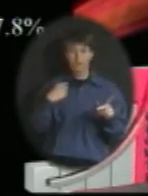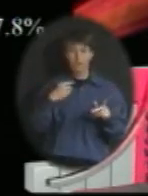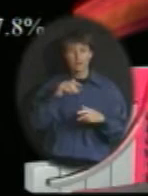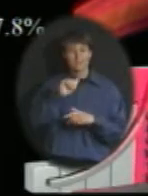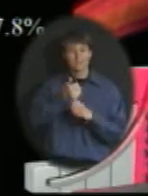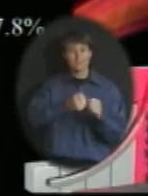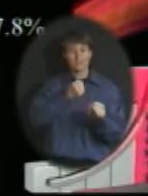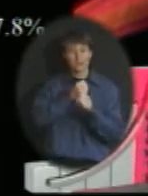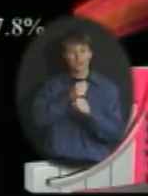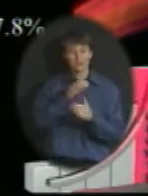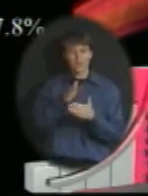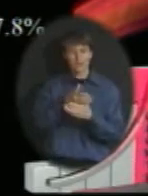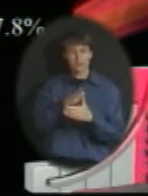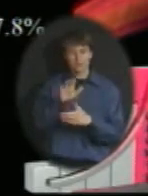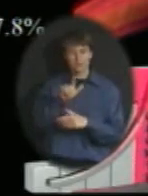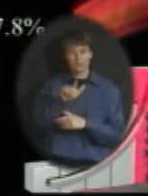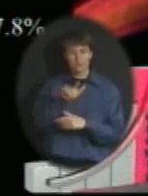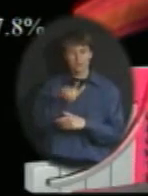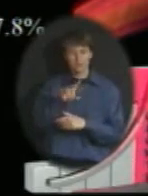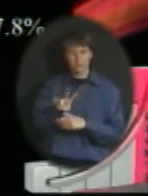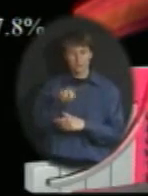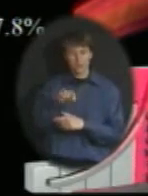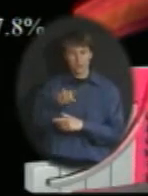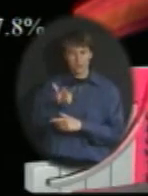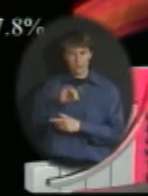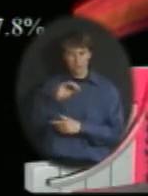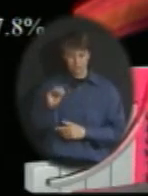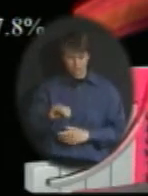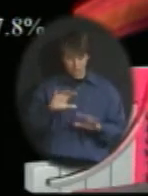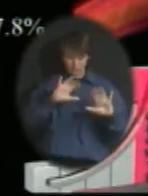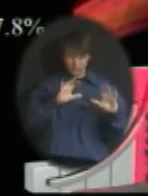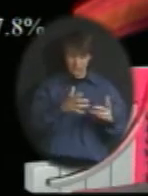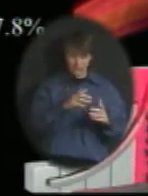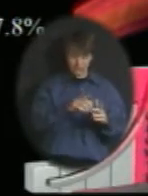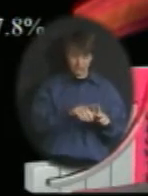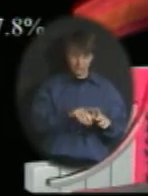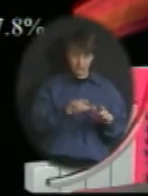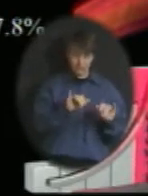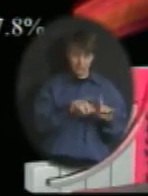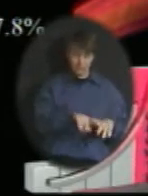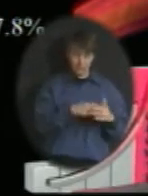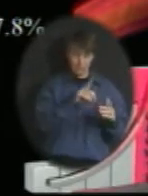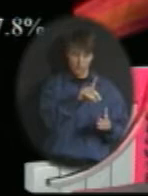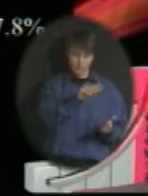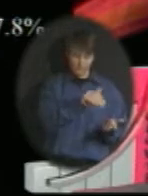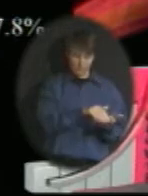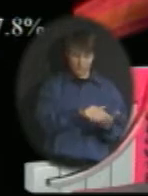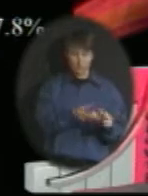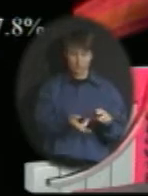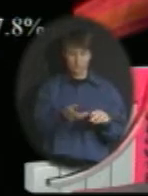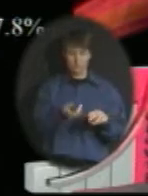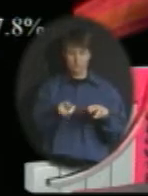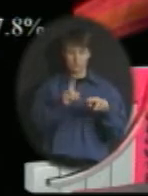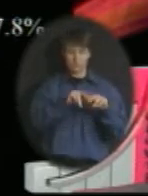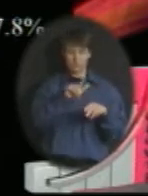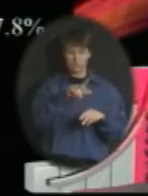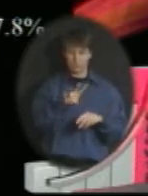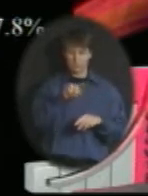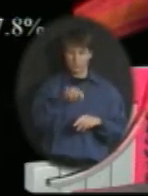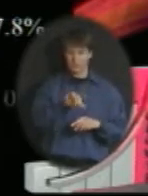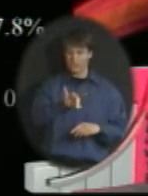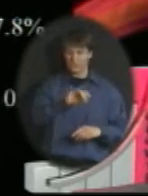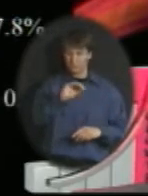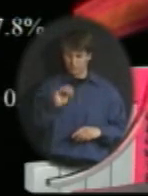average was about 27.8%. Your class size, if you started at 1,000, you were going to go up 27.8% by the time you're a